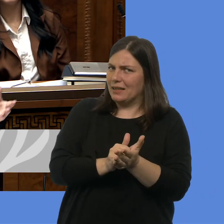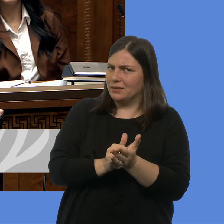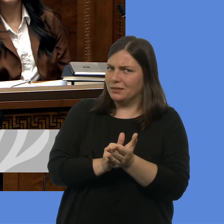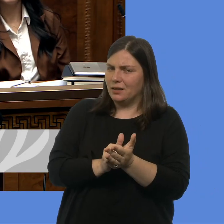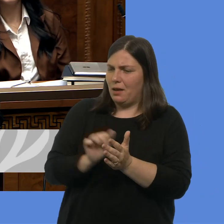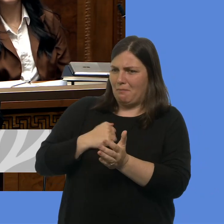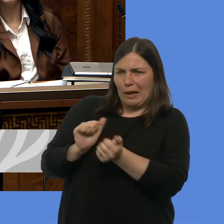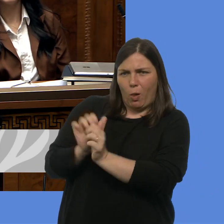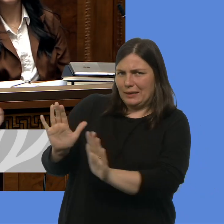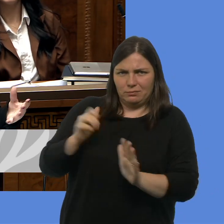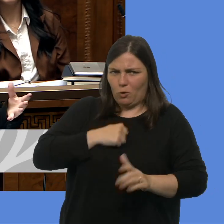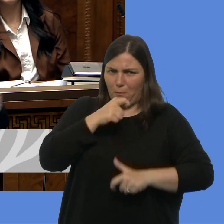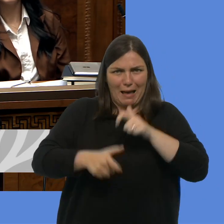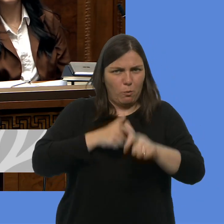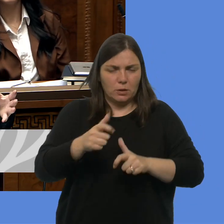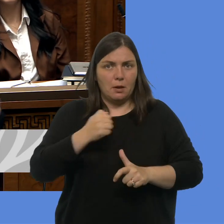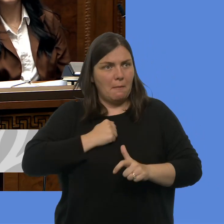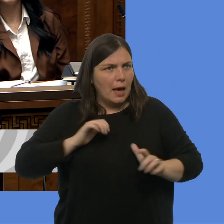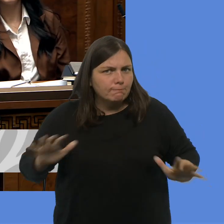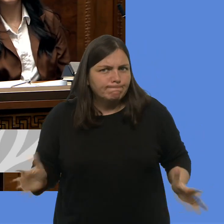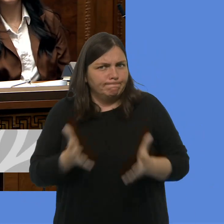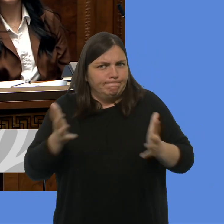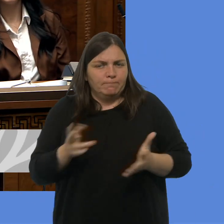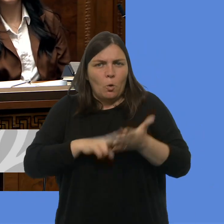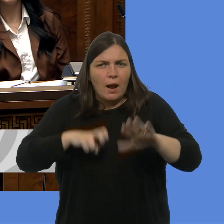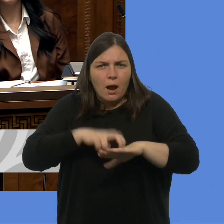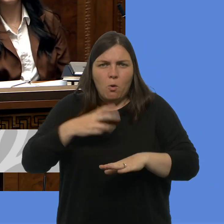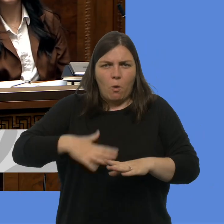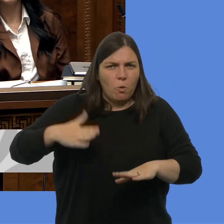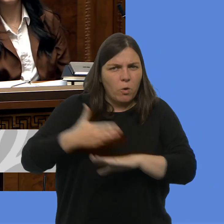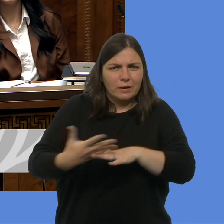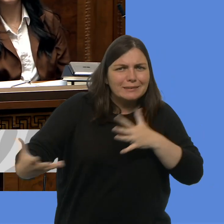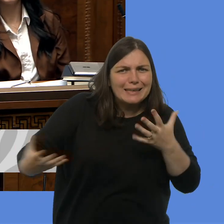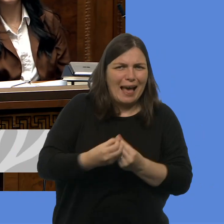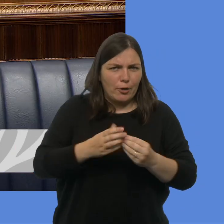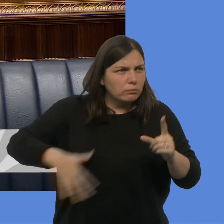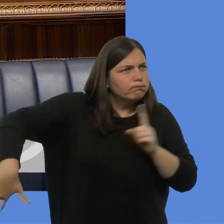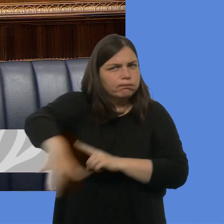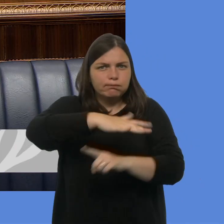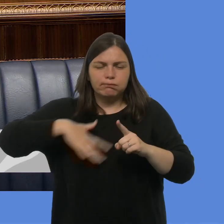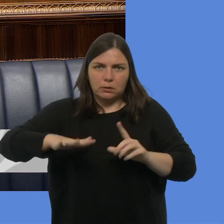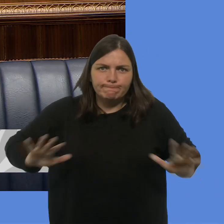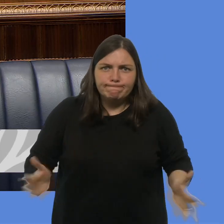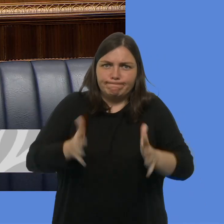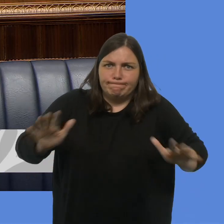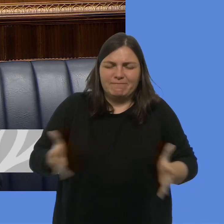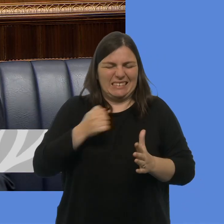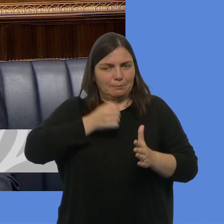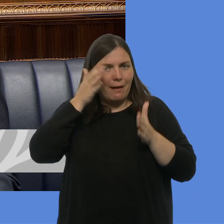to make an inclusive society, to work with others, to govern in the best interests of people. That's very much my focus as everybody's First